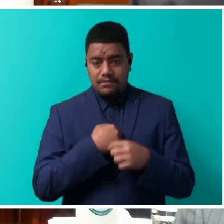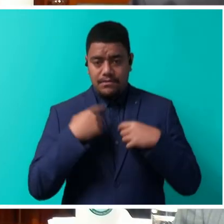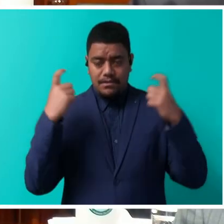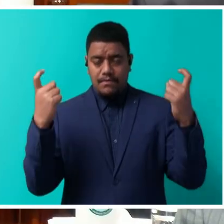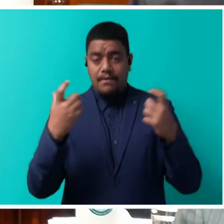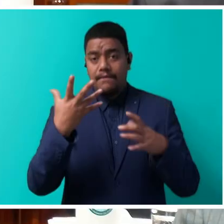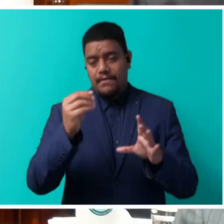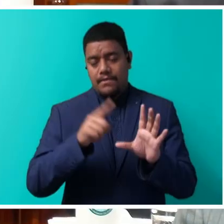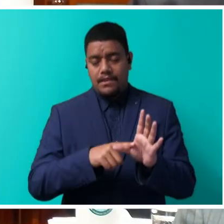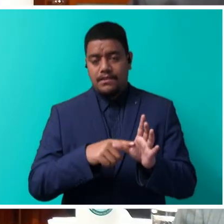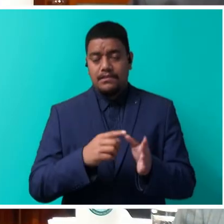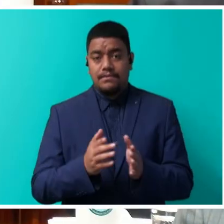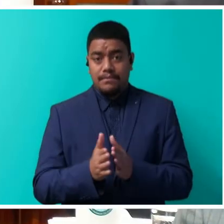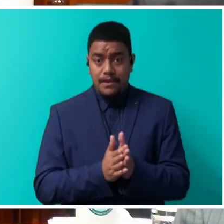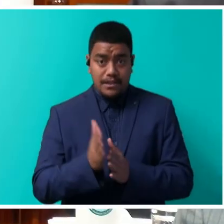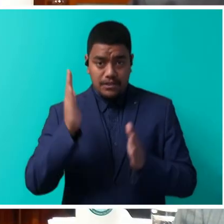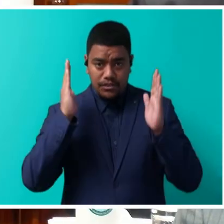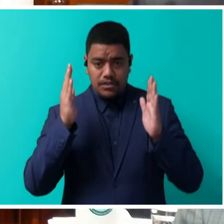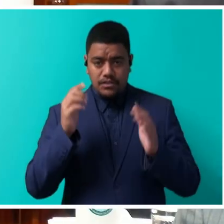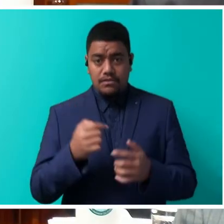So much this nation has gone through.